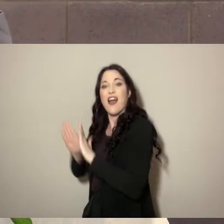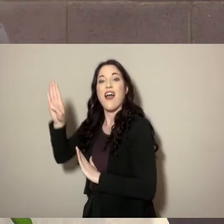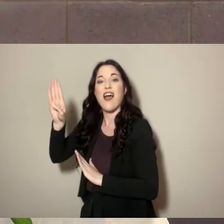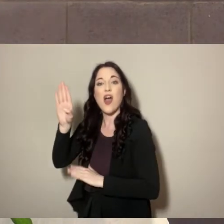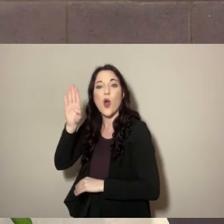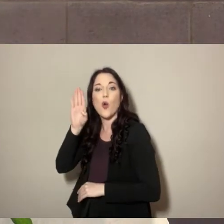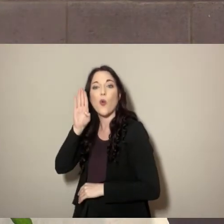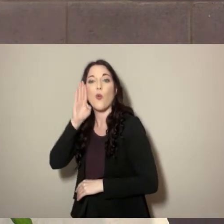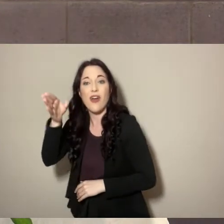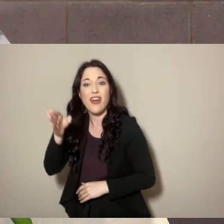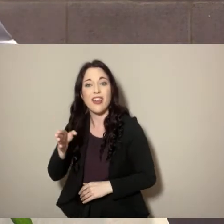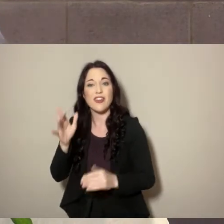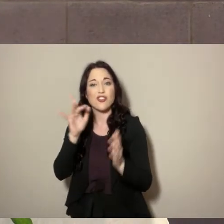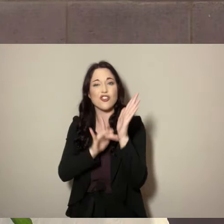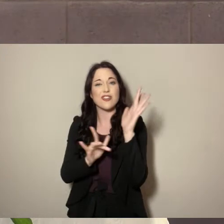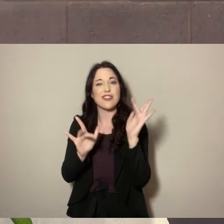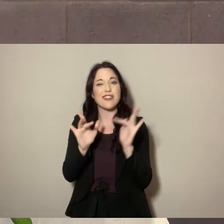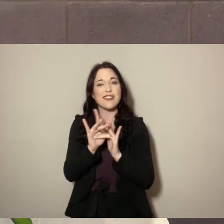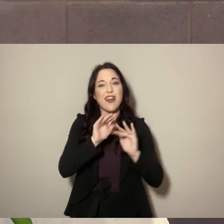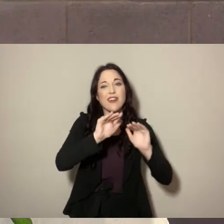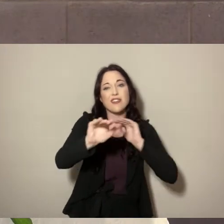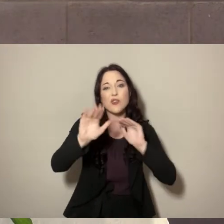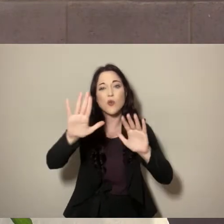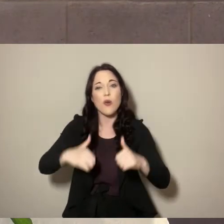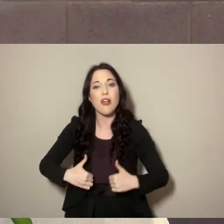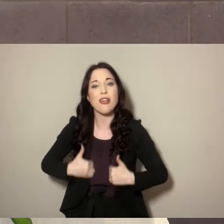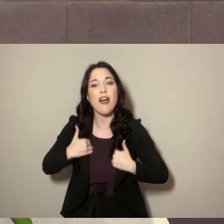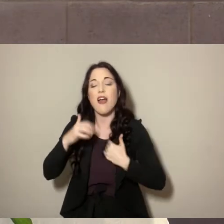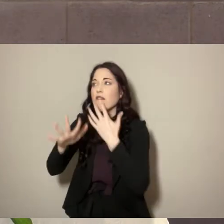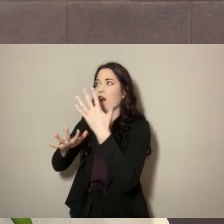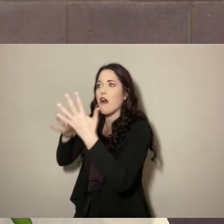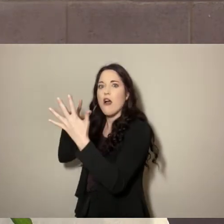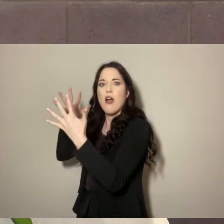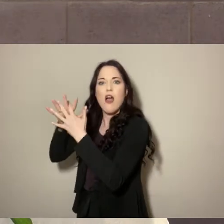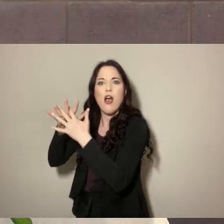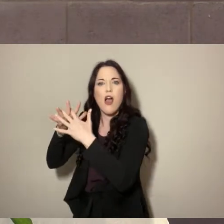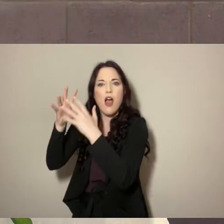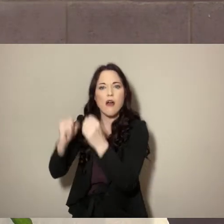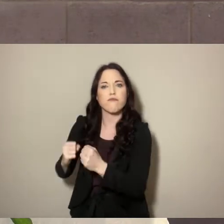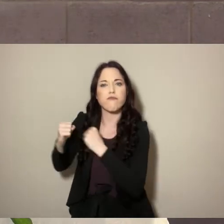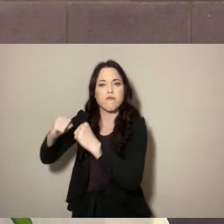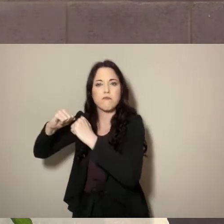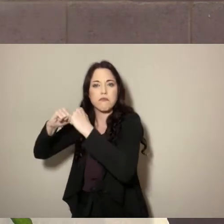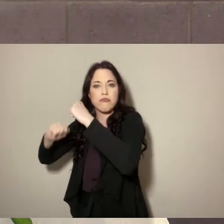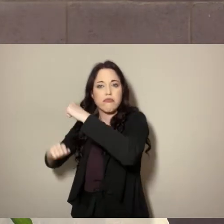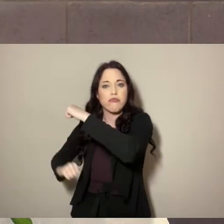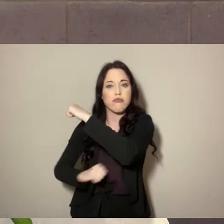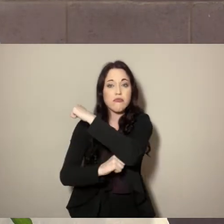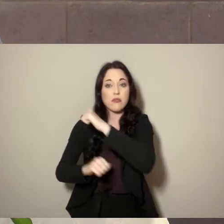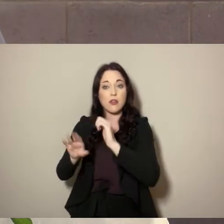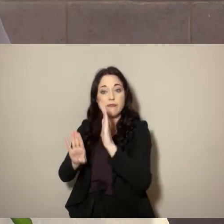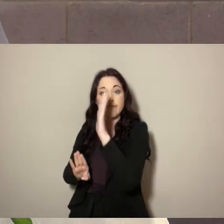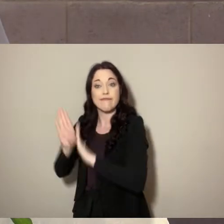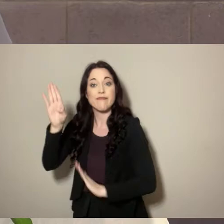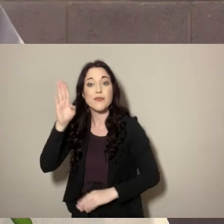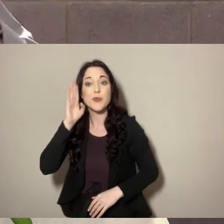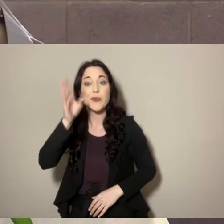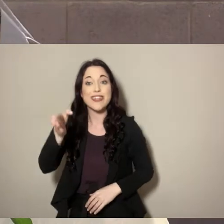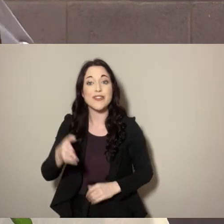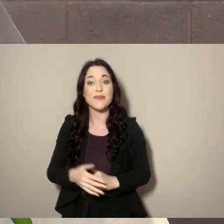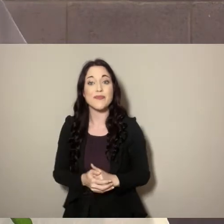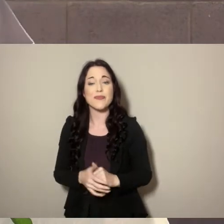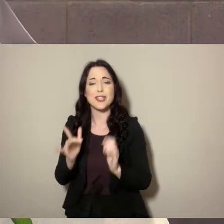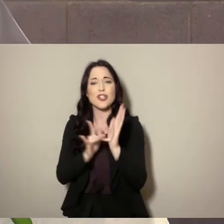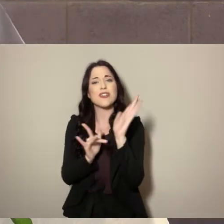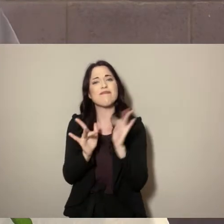we are grounded, to build our lives in a way that we flourish. Jesus is saying, if you